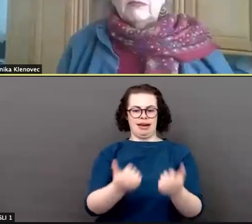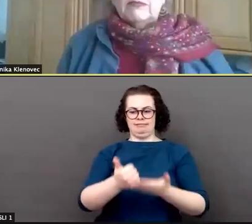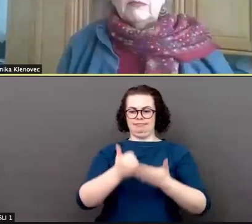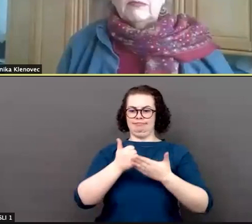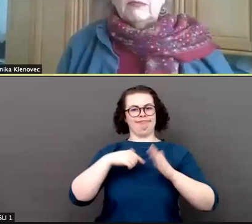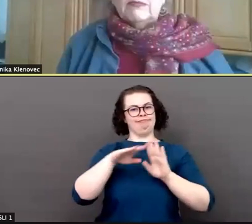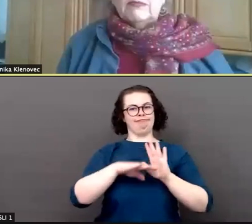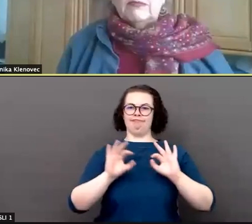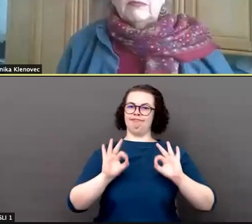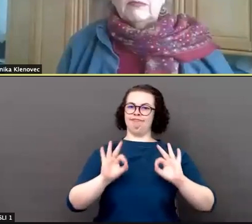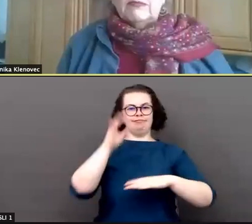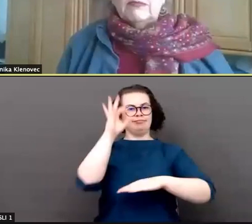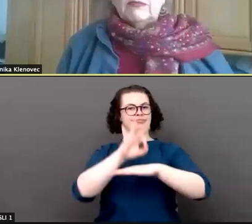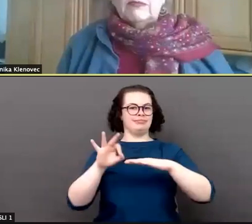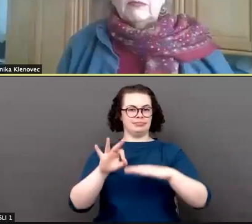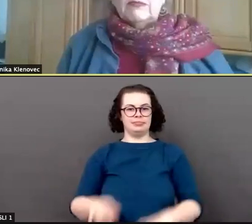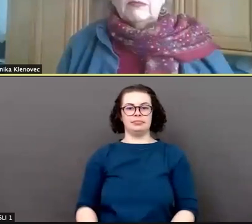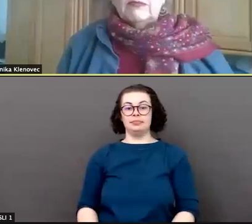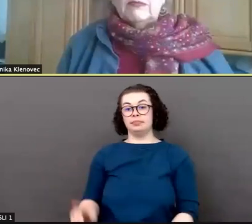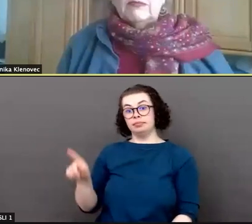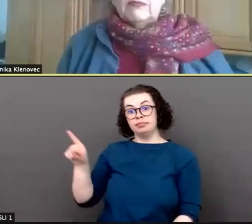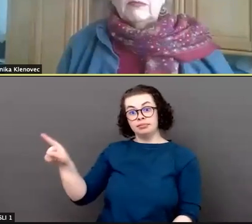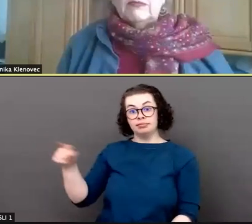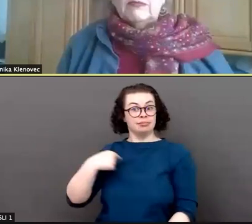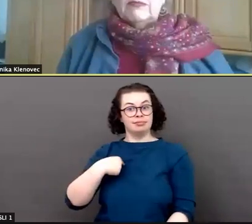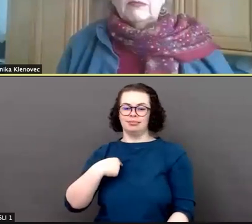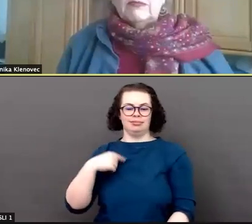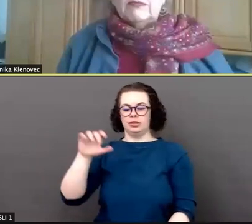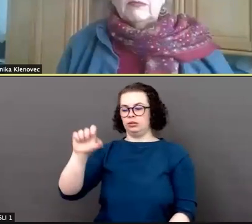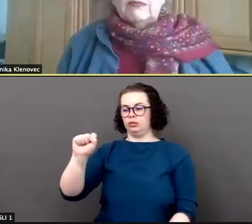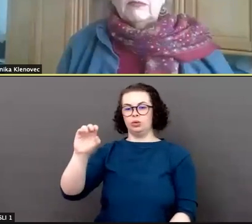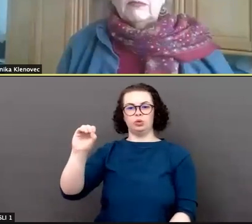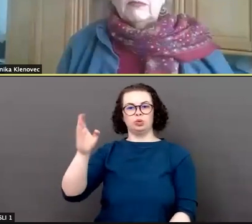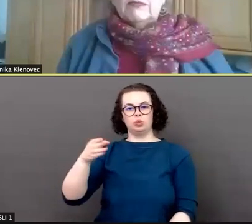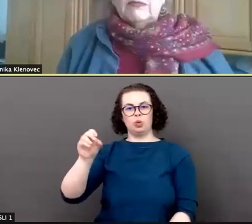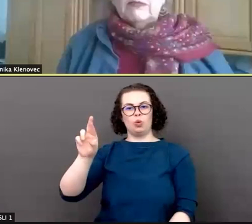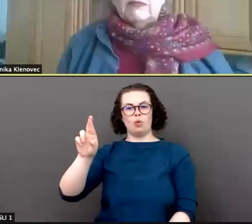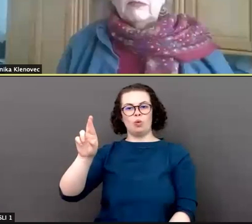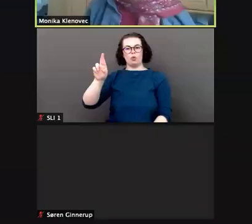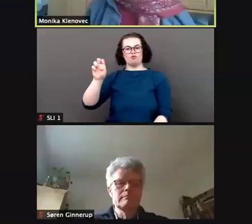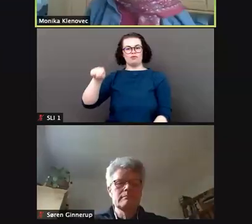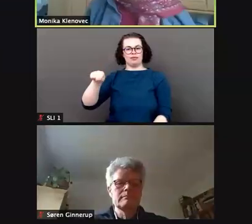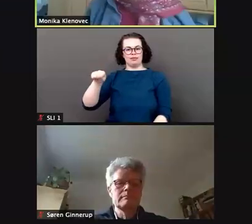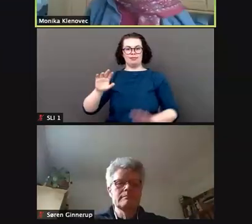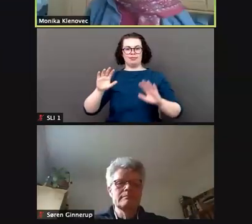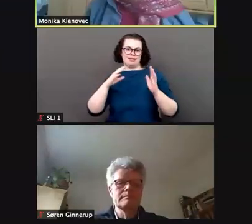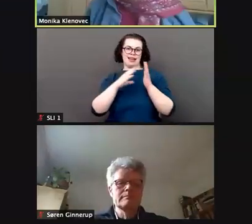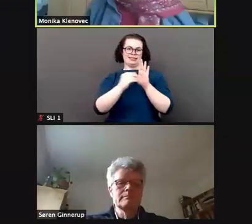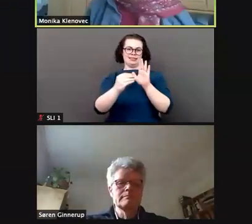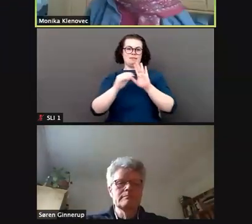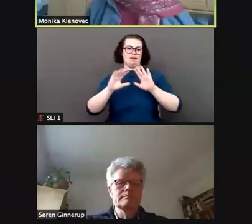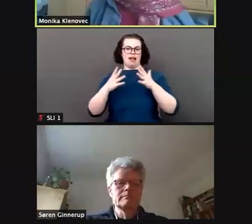slide, Soren will show you some examples how we have dealt with in the technical